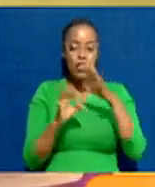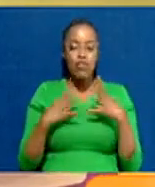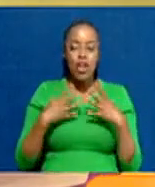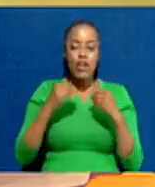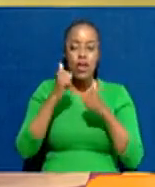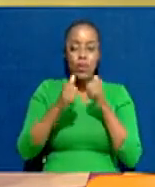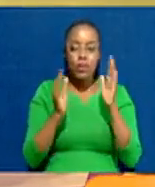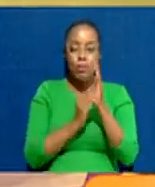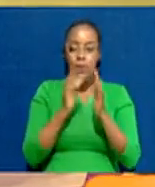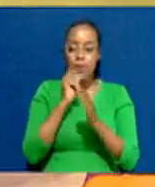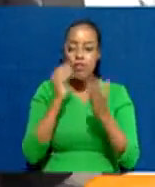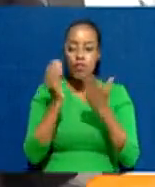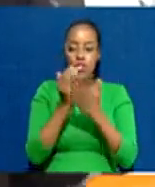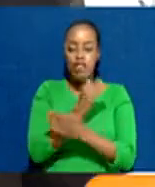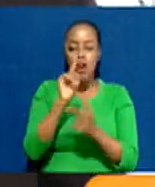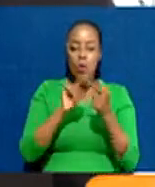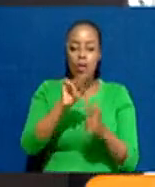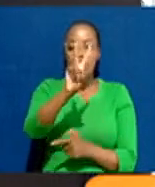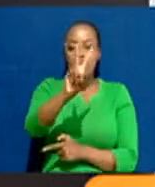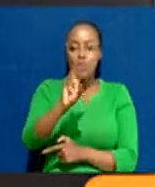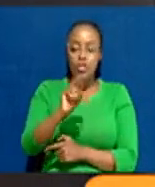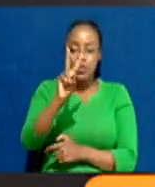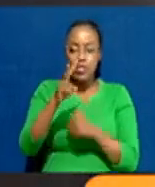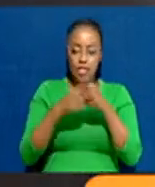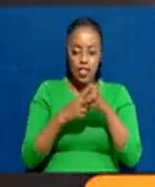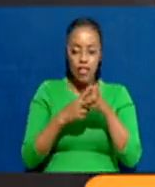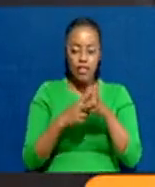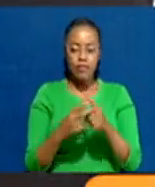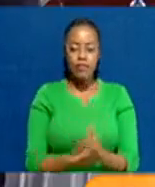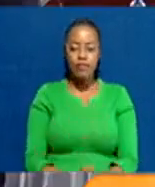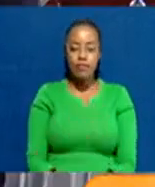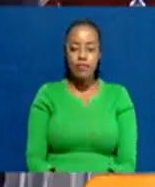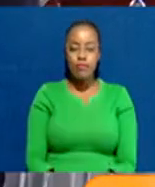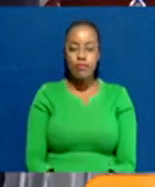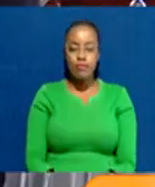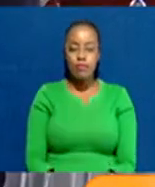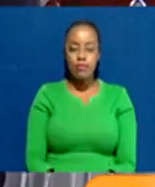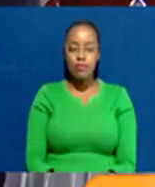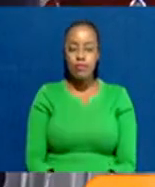was earmarked for eradication by 2027. Laura Otieno, Citizen TV.